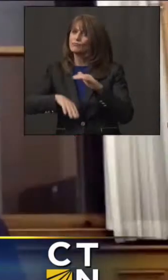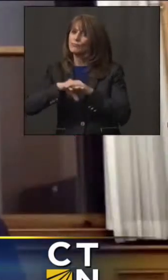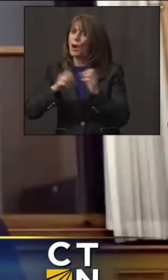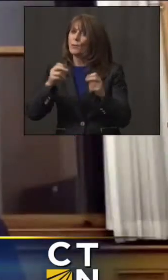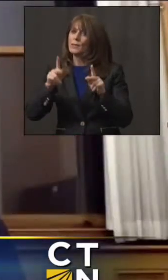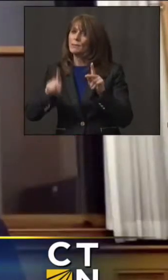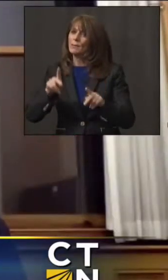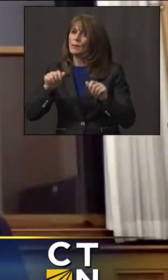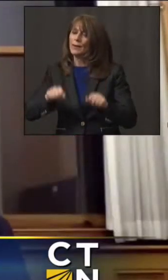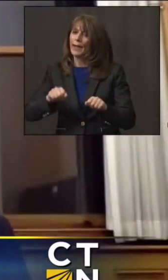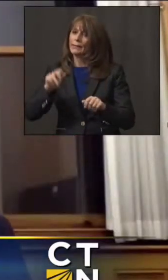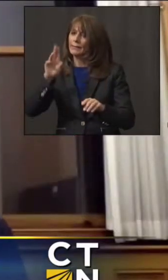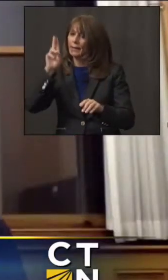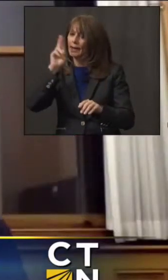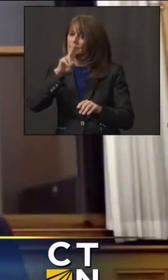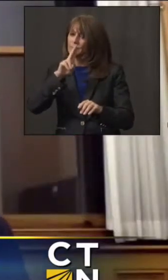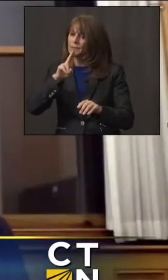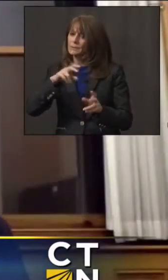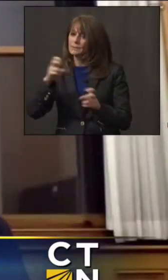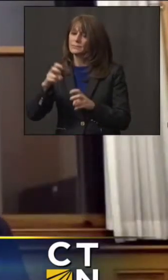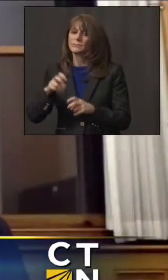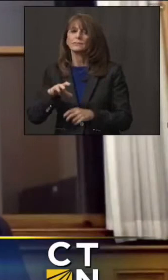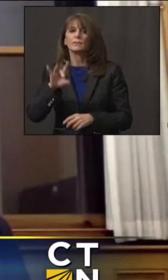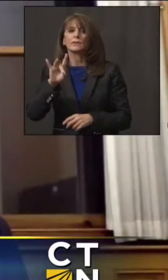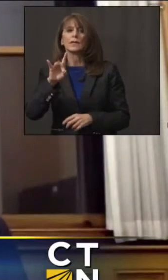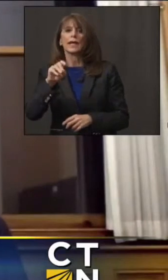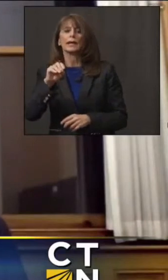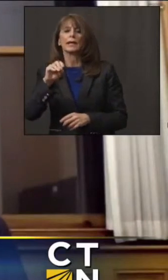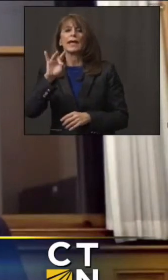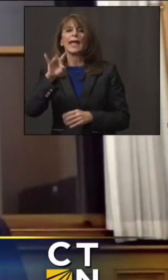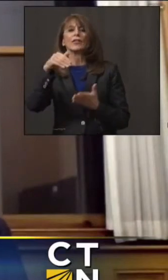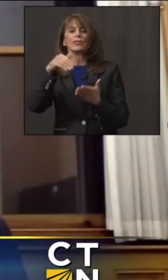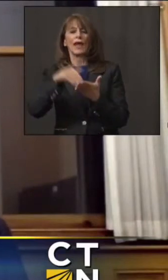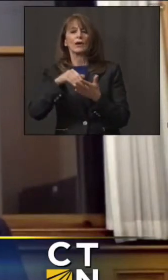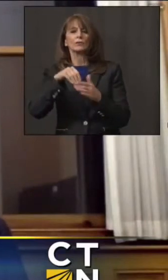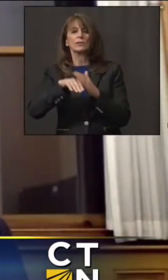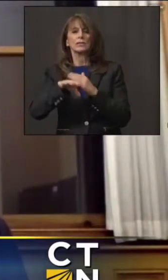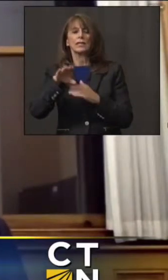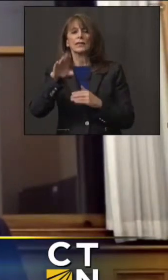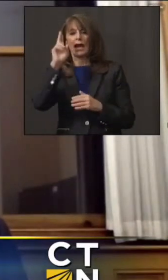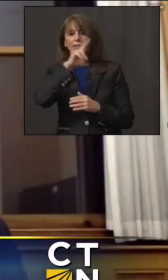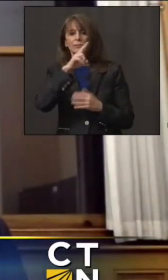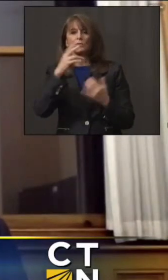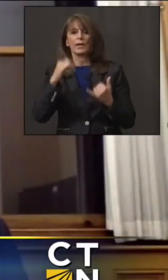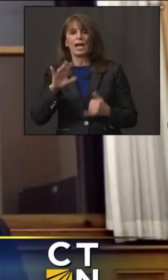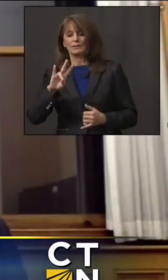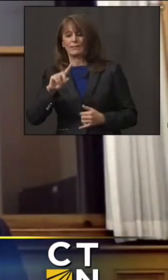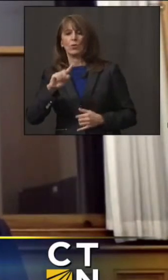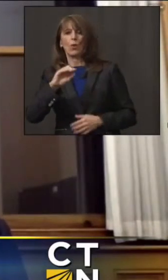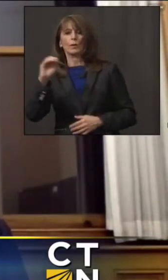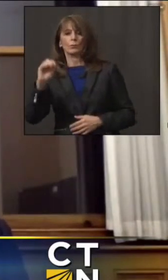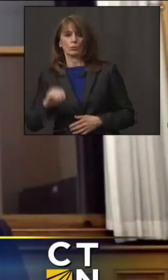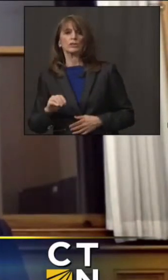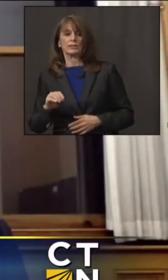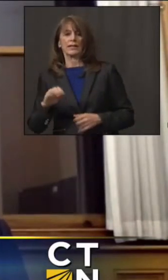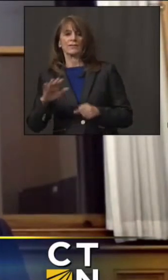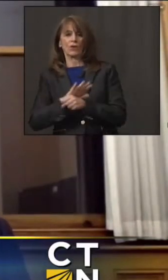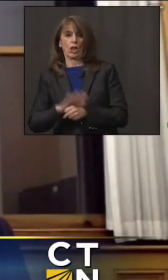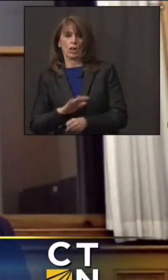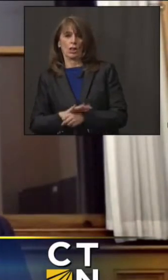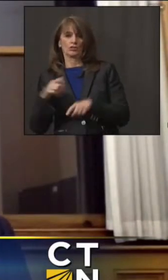Sure. Of our roughly 8,000 licensed hospital beds in the state, they're currently 71% occupied in